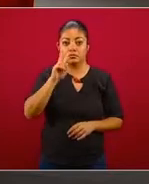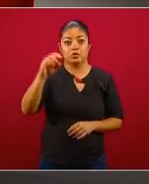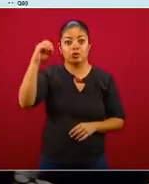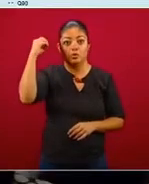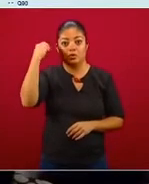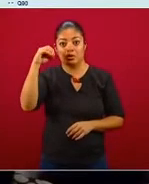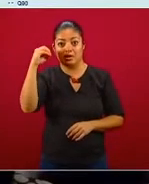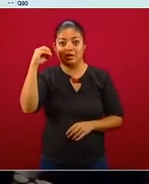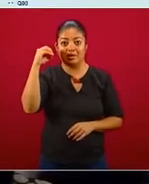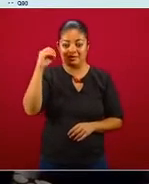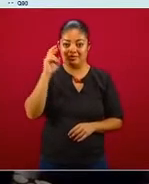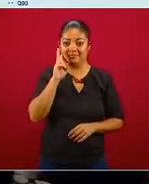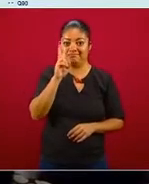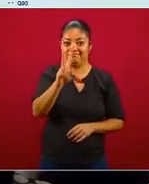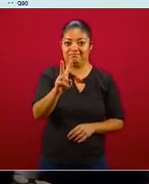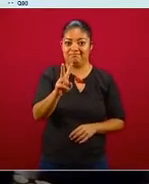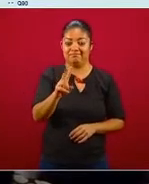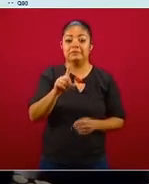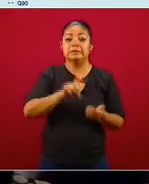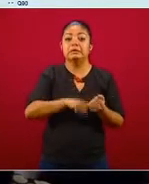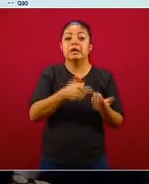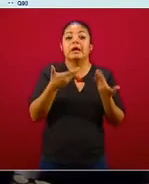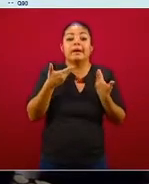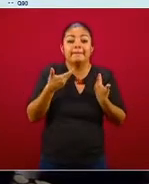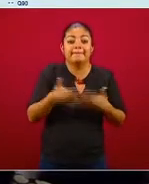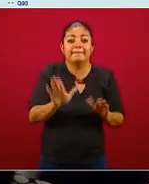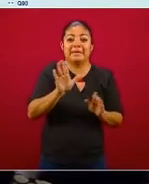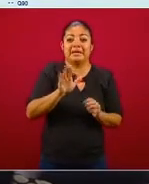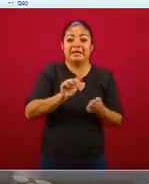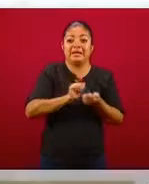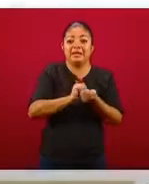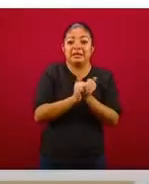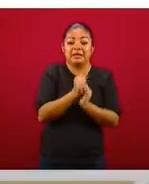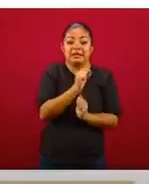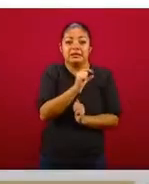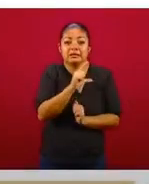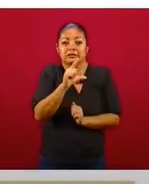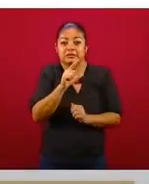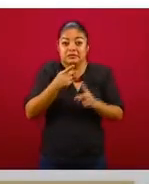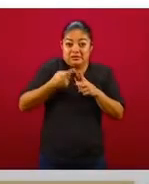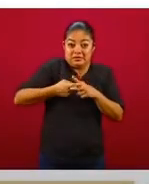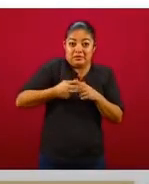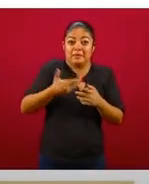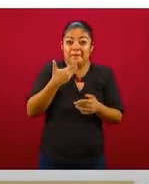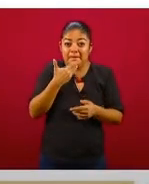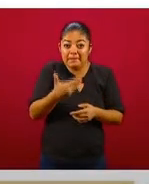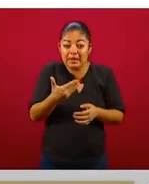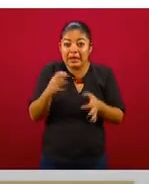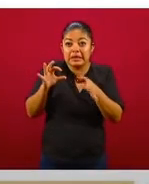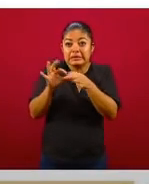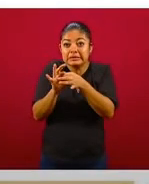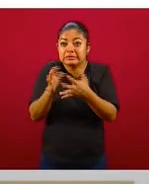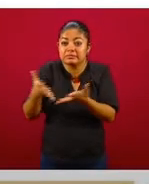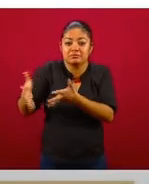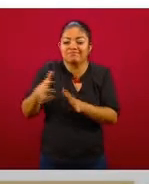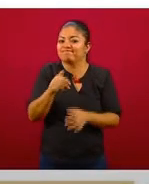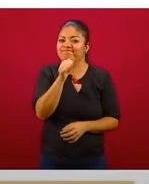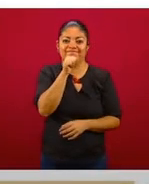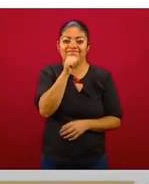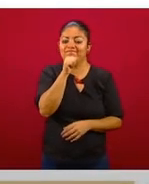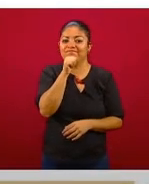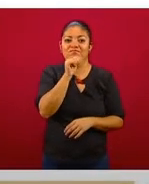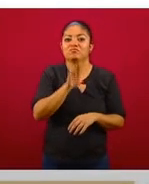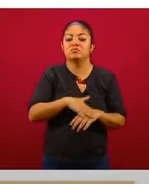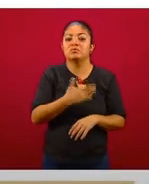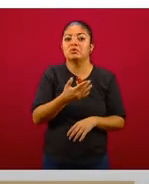Oaxaca, lo que Oaxaca, les decía. Oaxaca, Es todavía una this predicción was muy a very inexacta inexact porque prediction vemos esta dispersión because we y were con thinking tan about